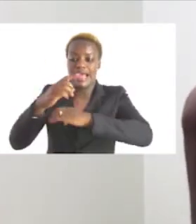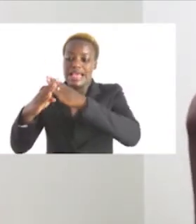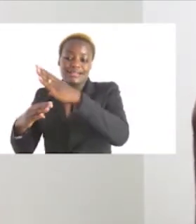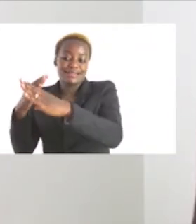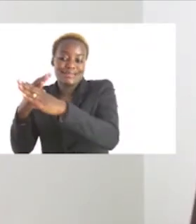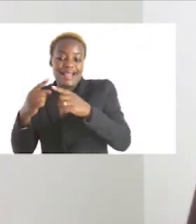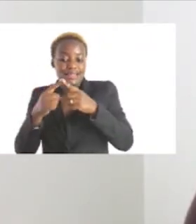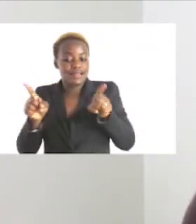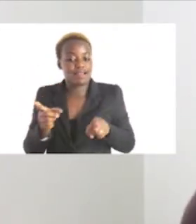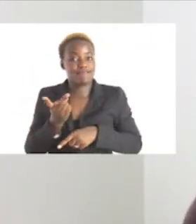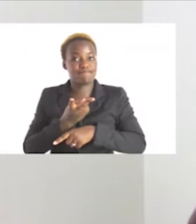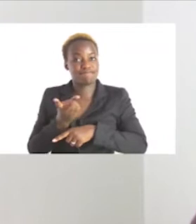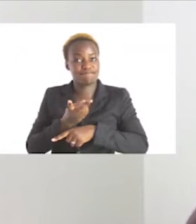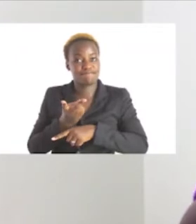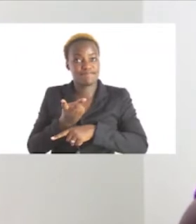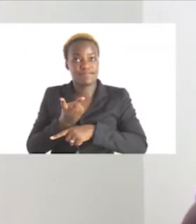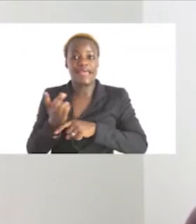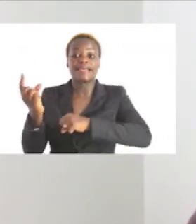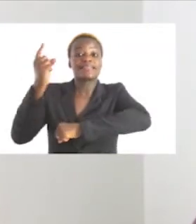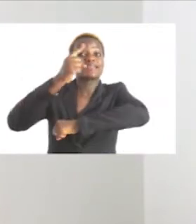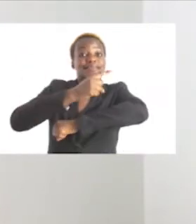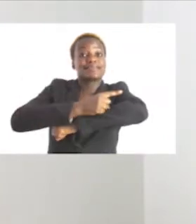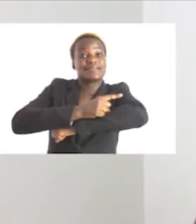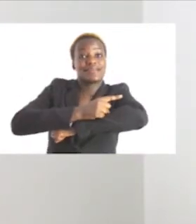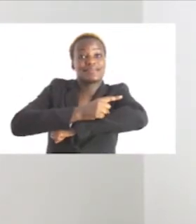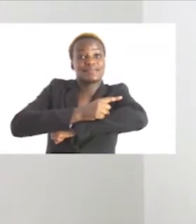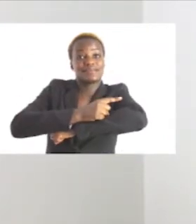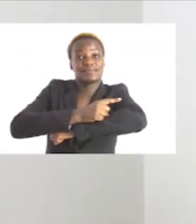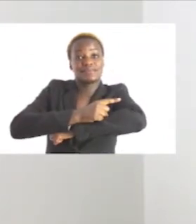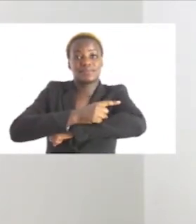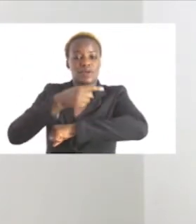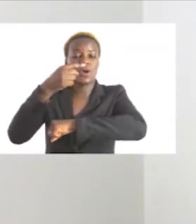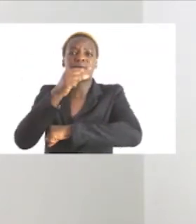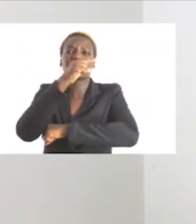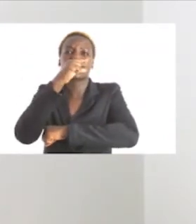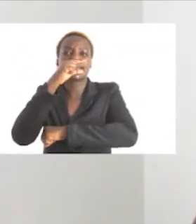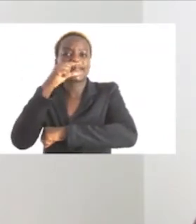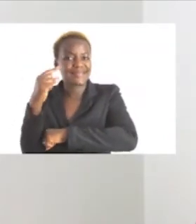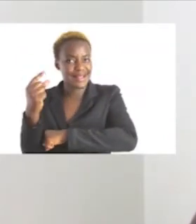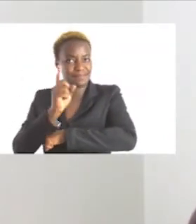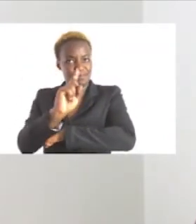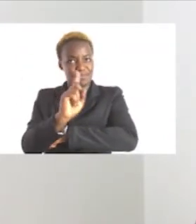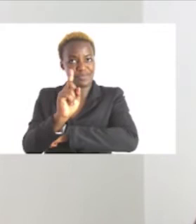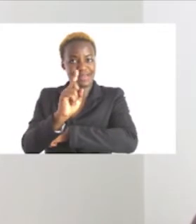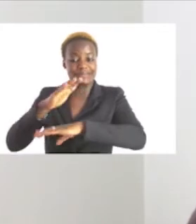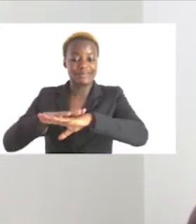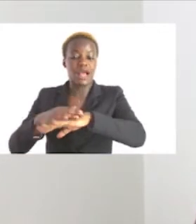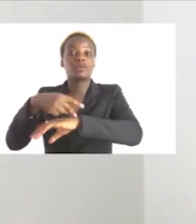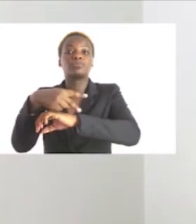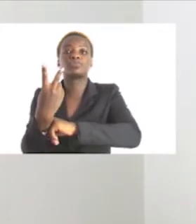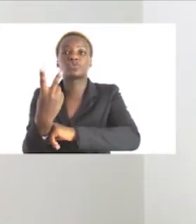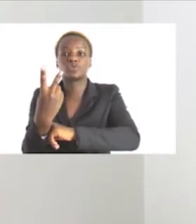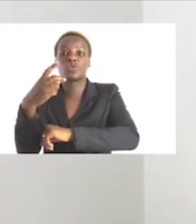okay? When we are referring to the day of the month, we have to mention the day's name. For example,